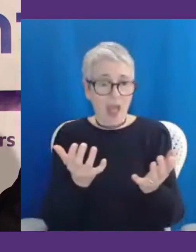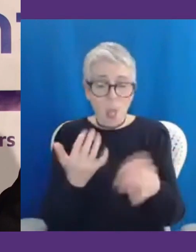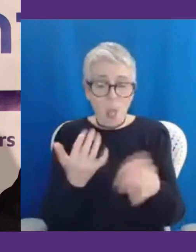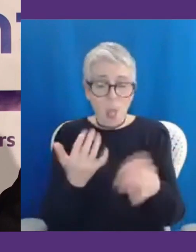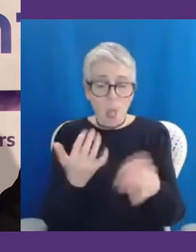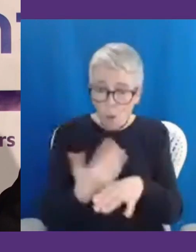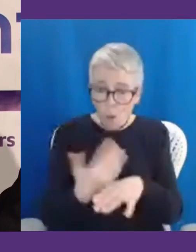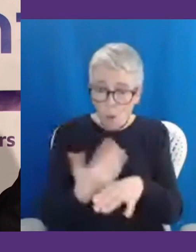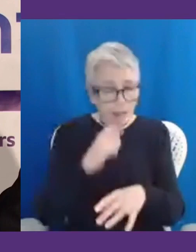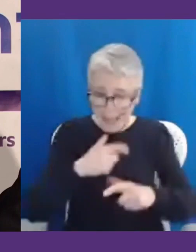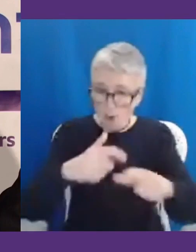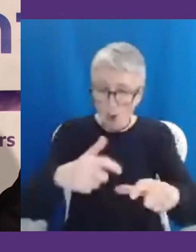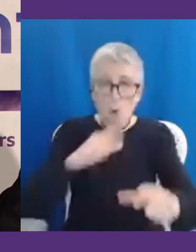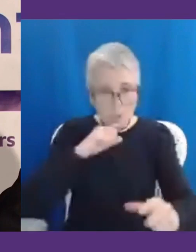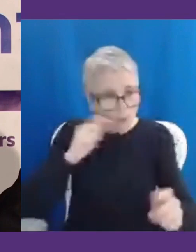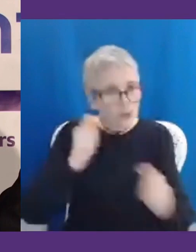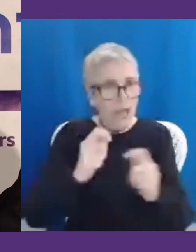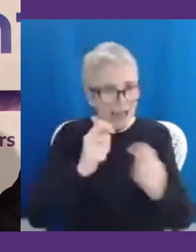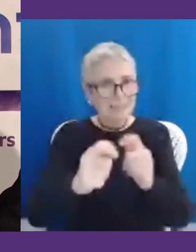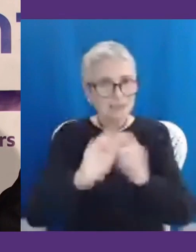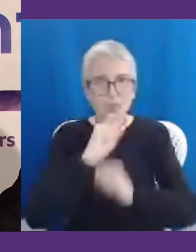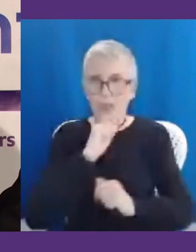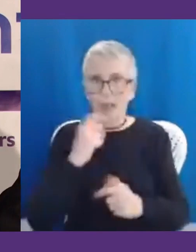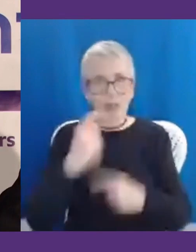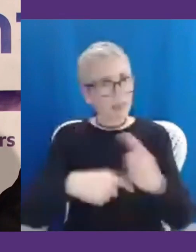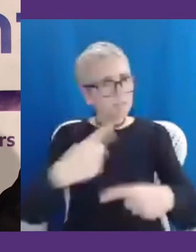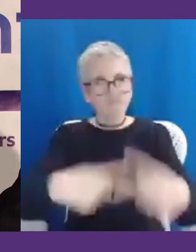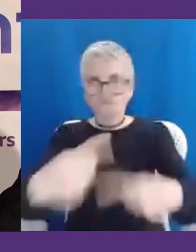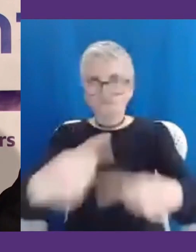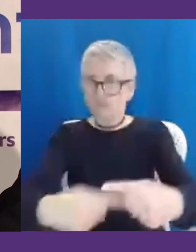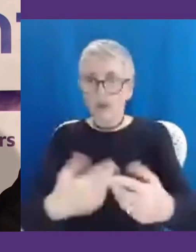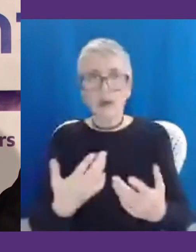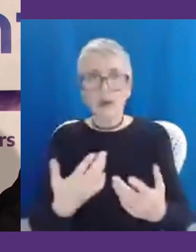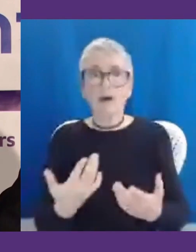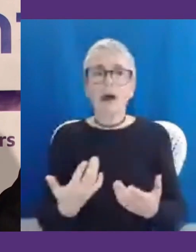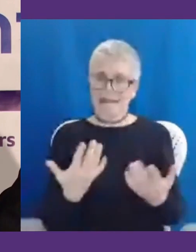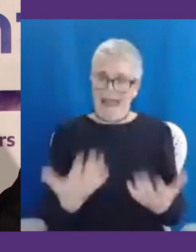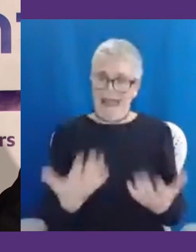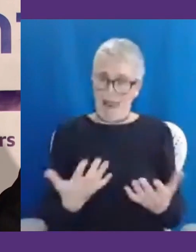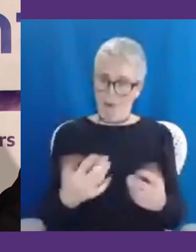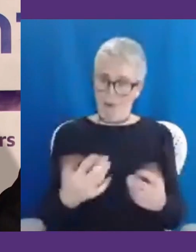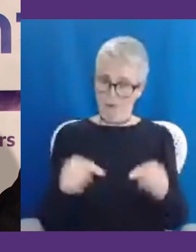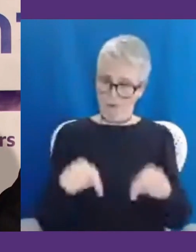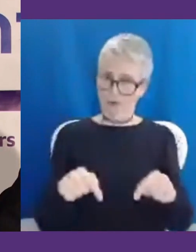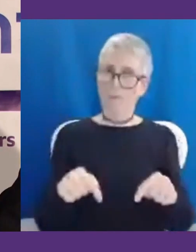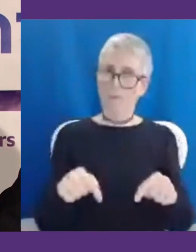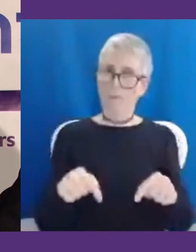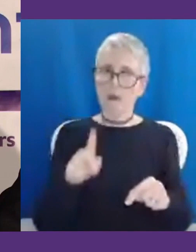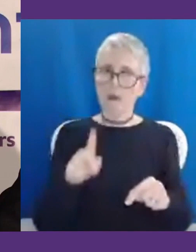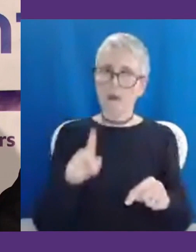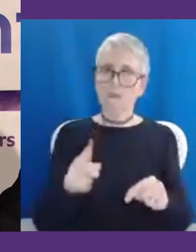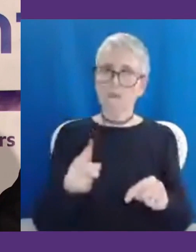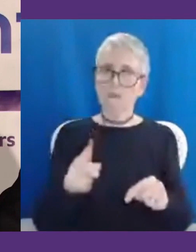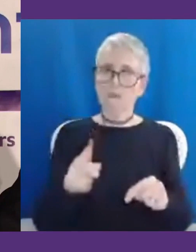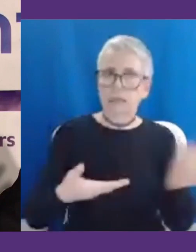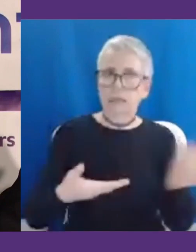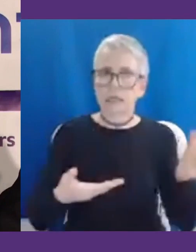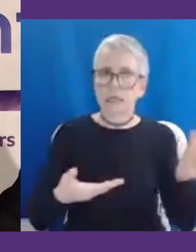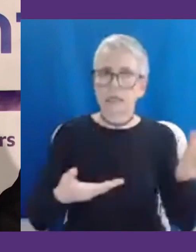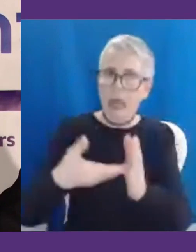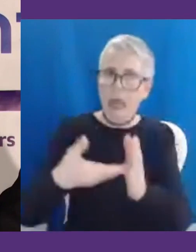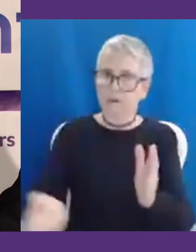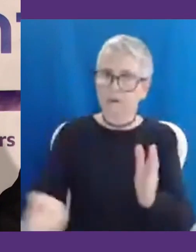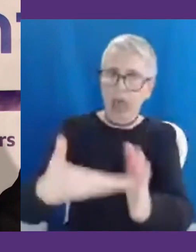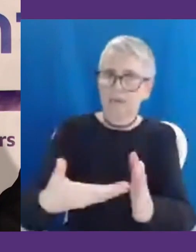much this is where we are now, but keep adding to the conversation. If there's things you don't like, tell us. And there's a